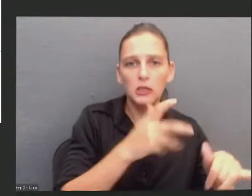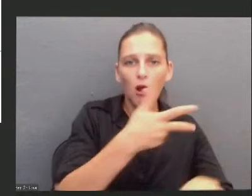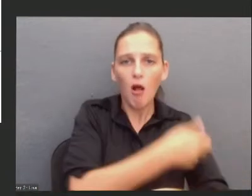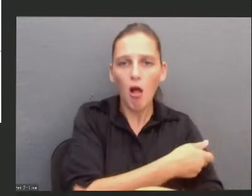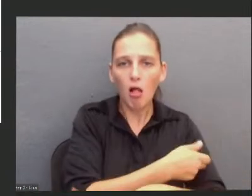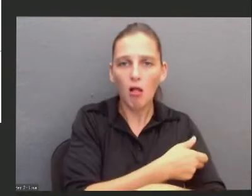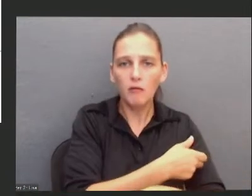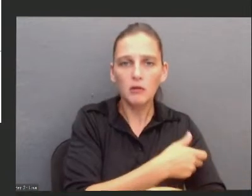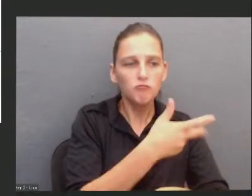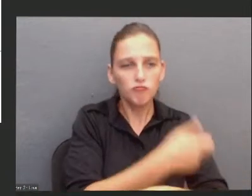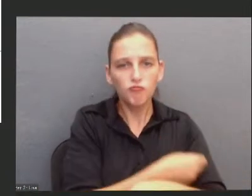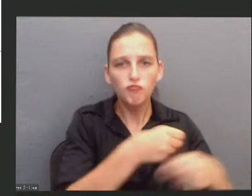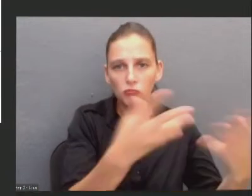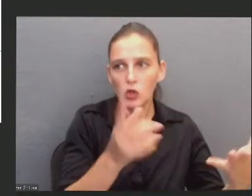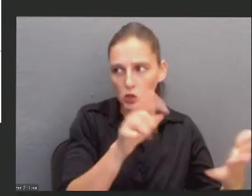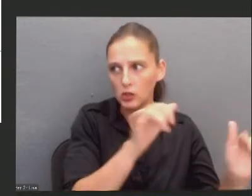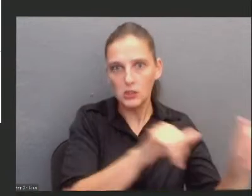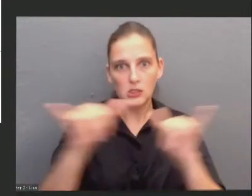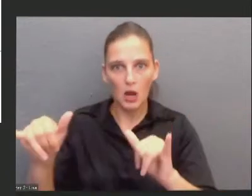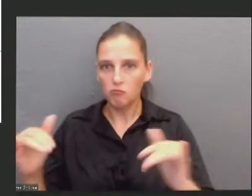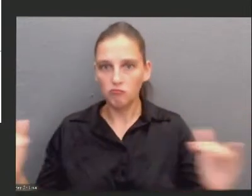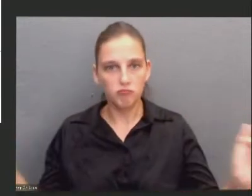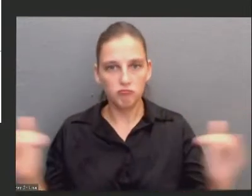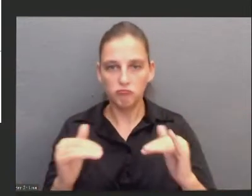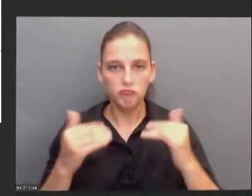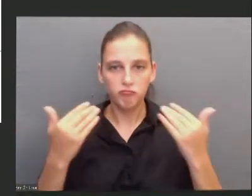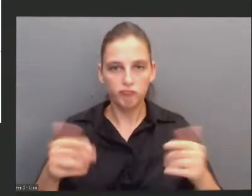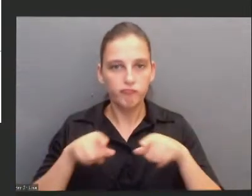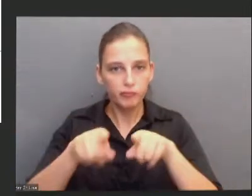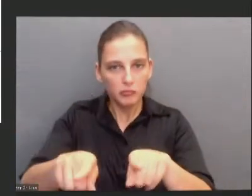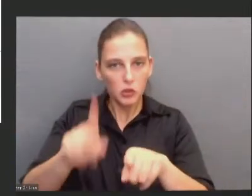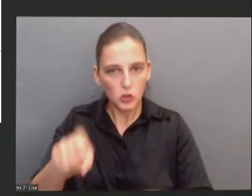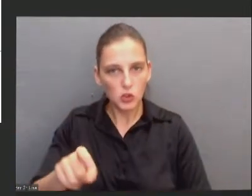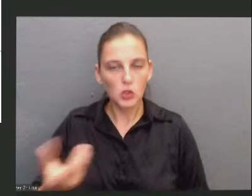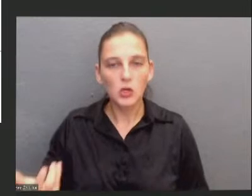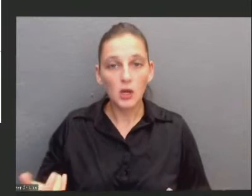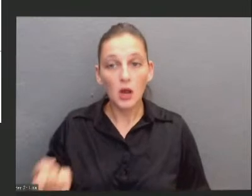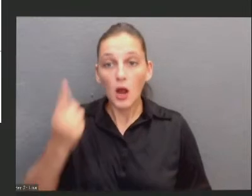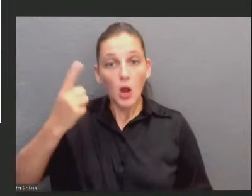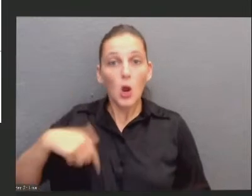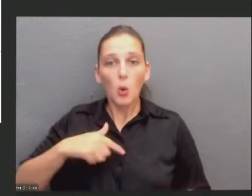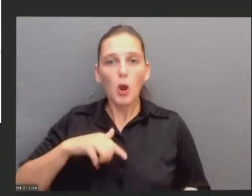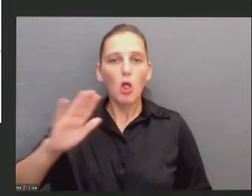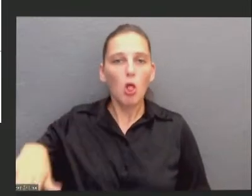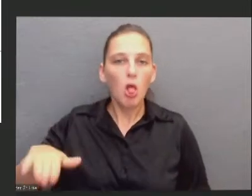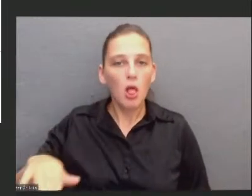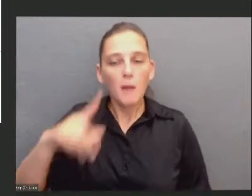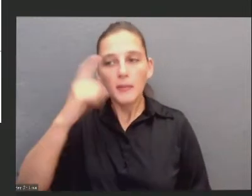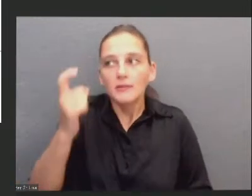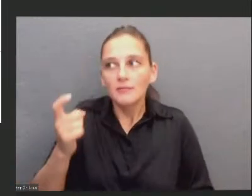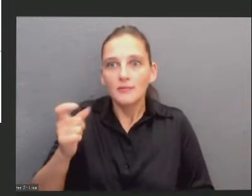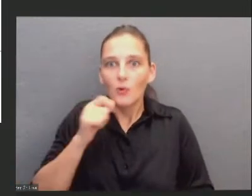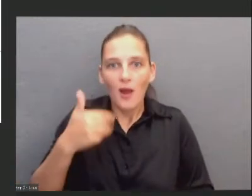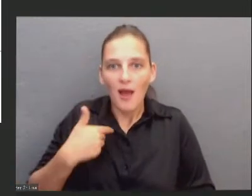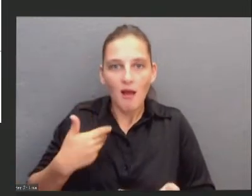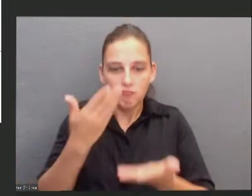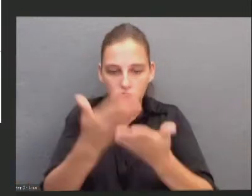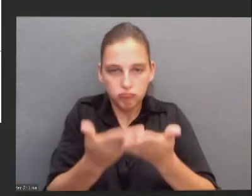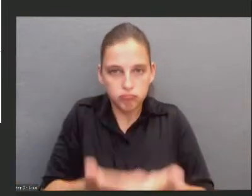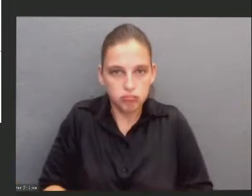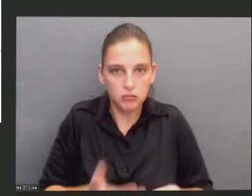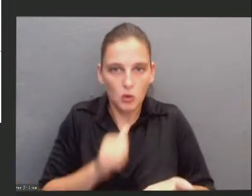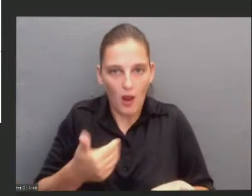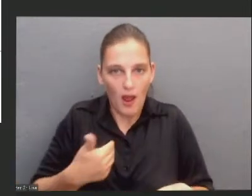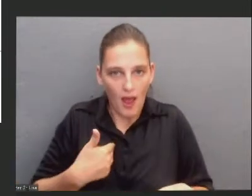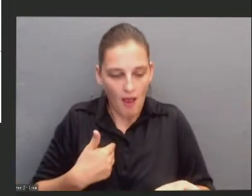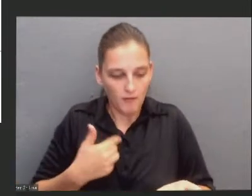dying from COVID. But there are so many examples where we just didn't have and still don't have the data that we need to make good decisions